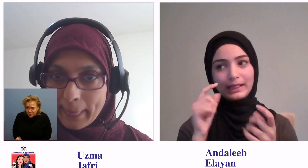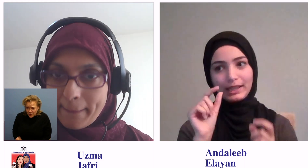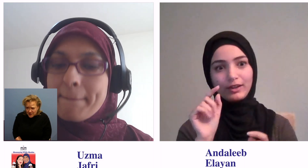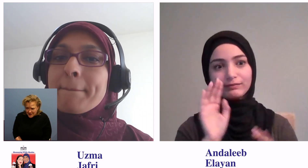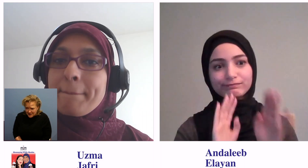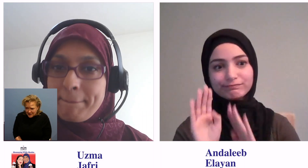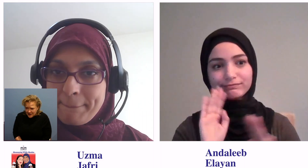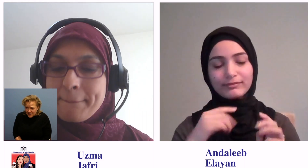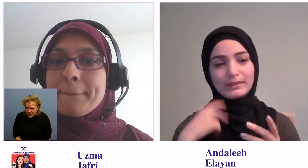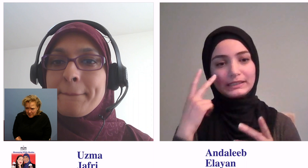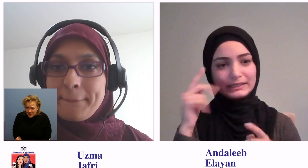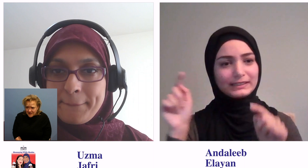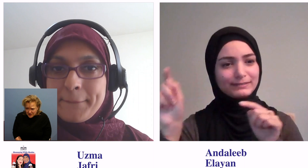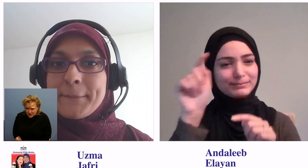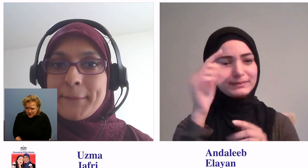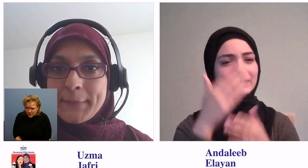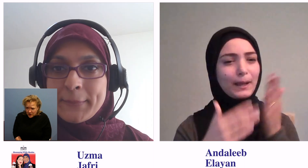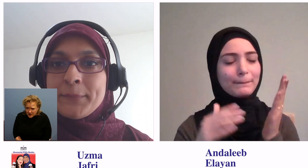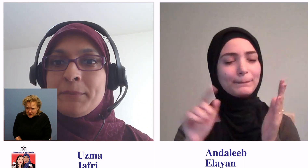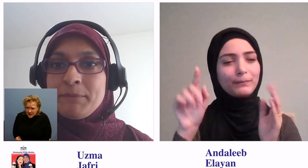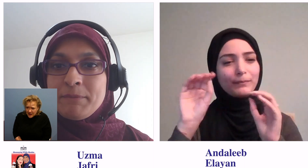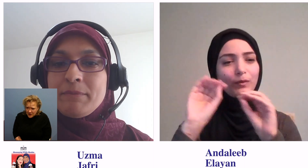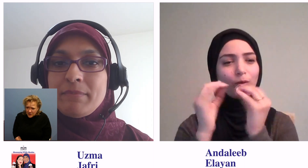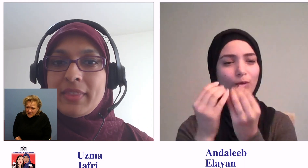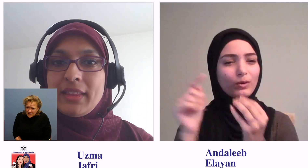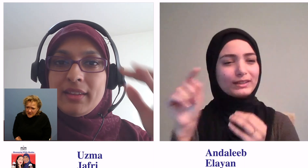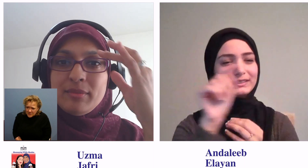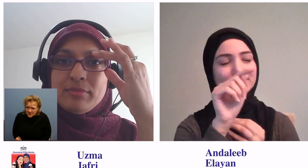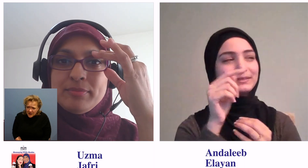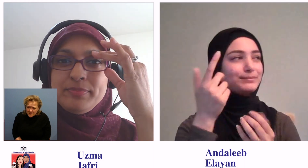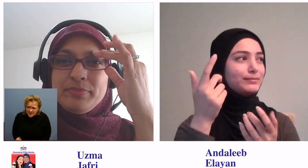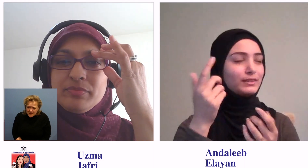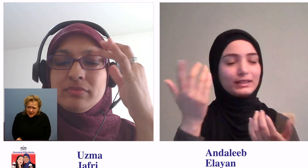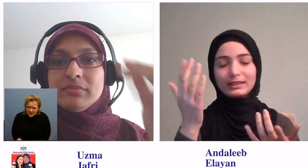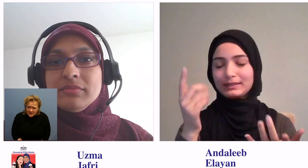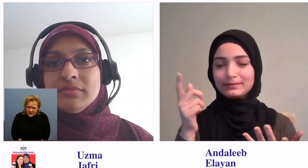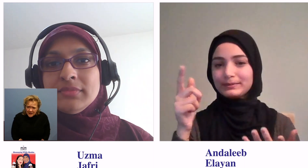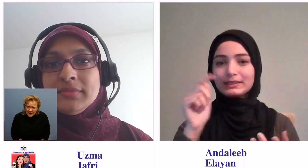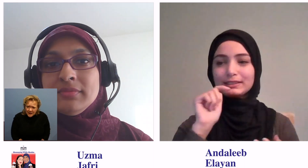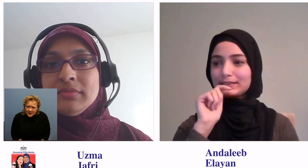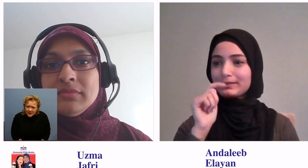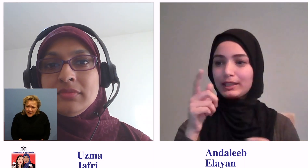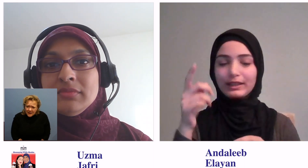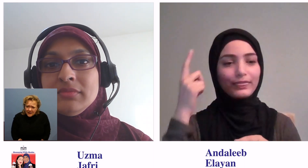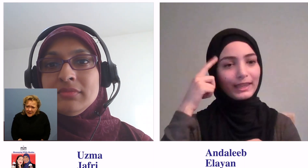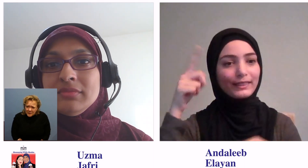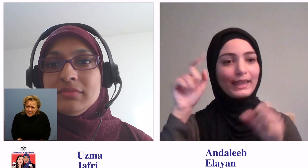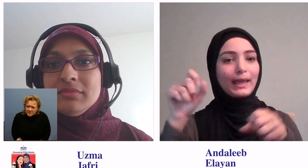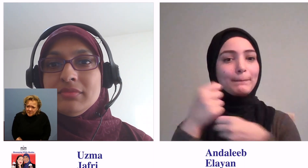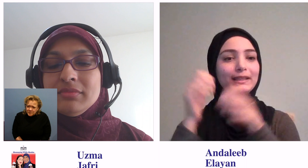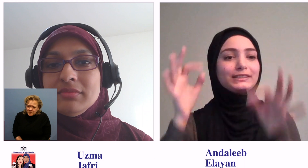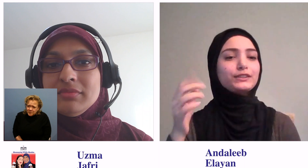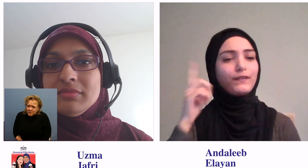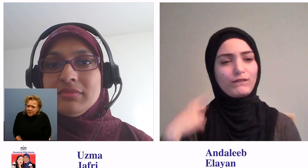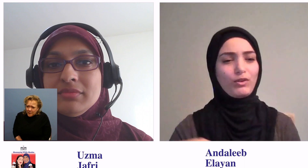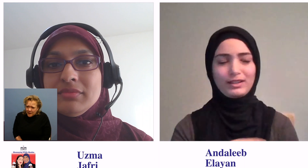let us tell you what we need, not make decisions for us. And you can see sometimes that, um,